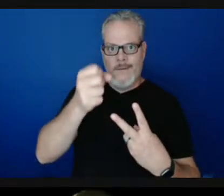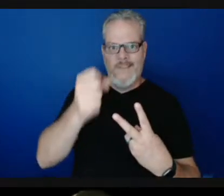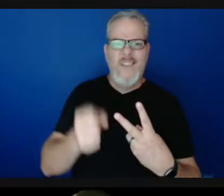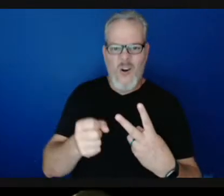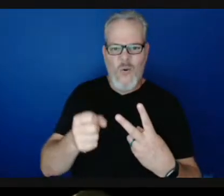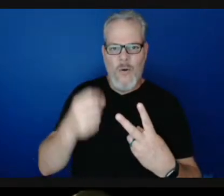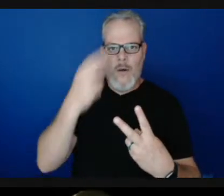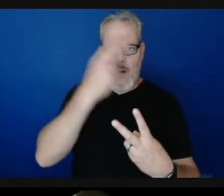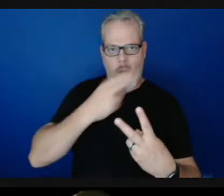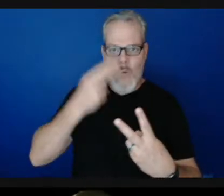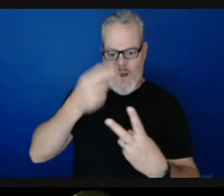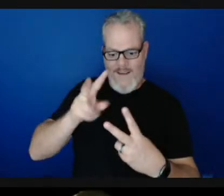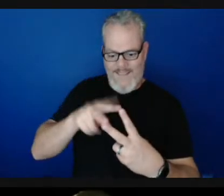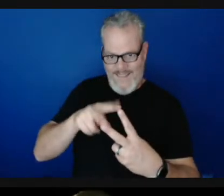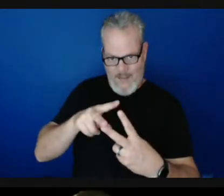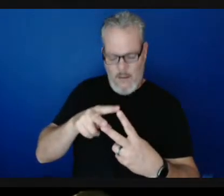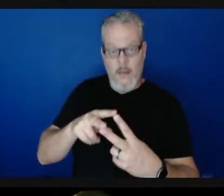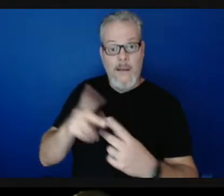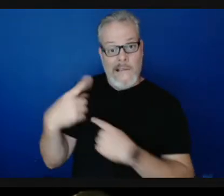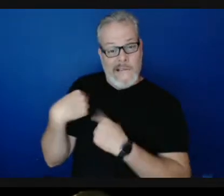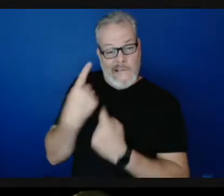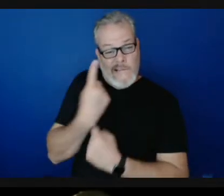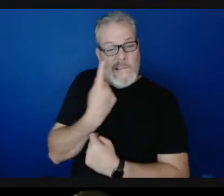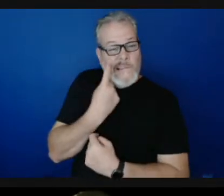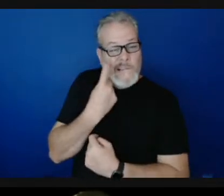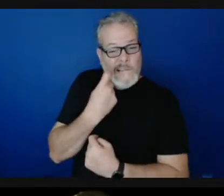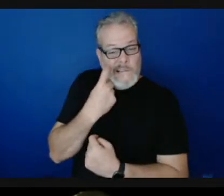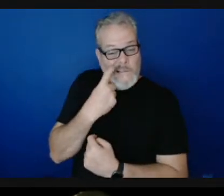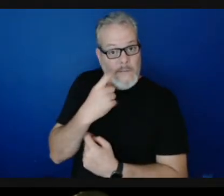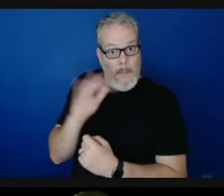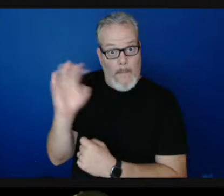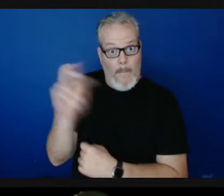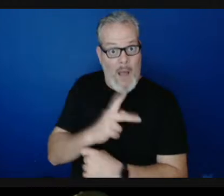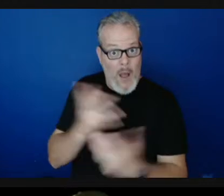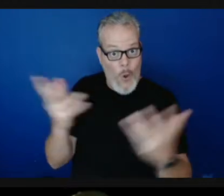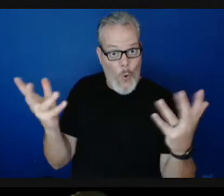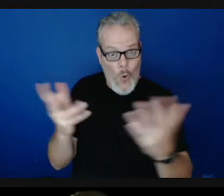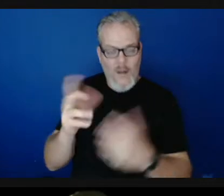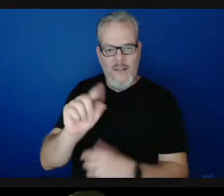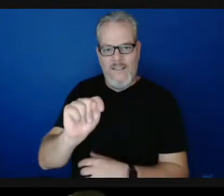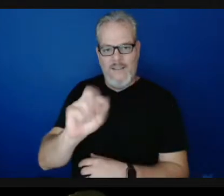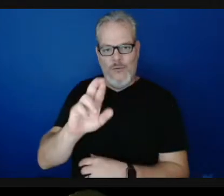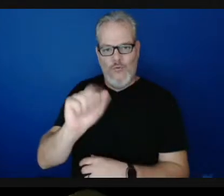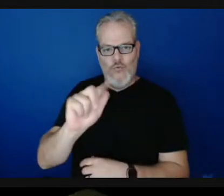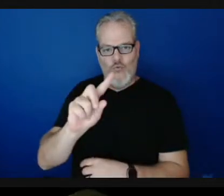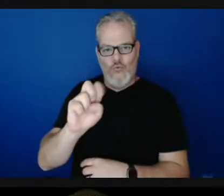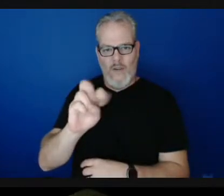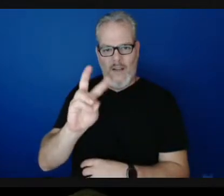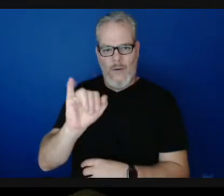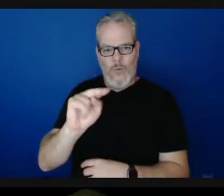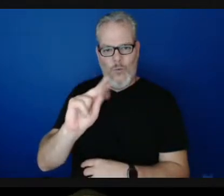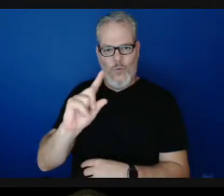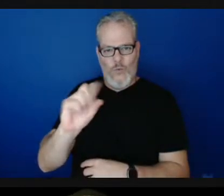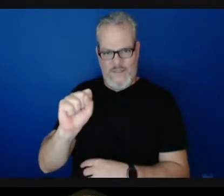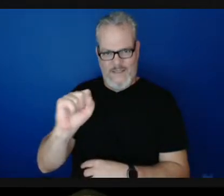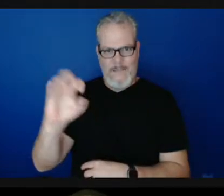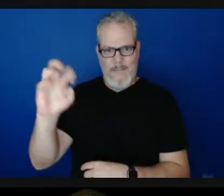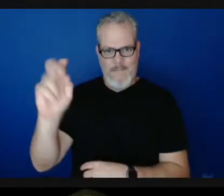returned. Over the past few days, much of this blew to the north, as we'll see in our special interview coming up.